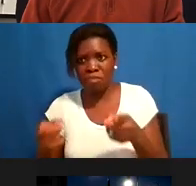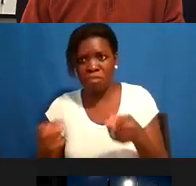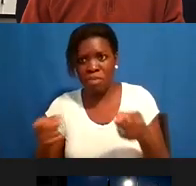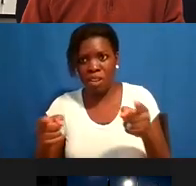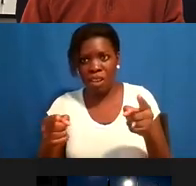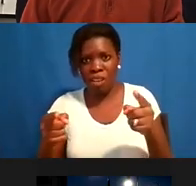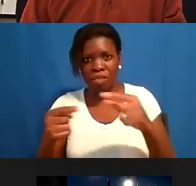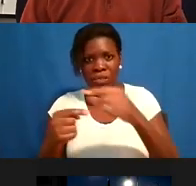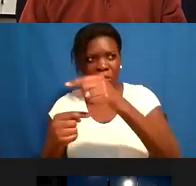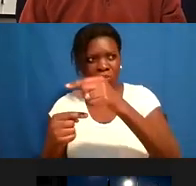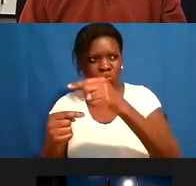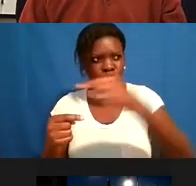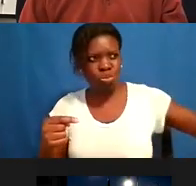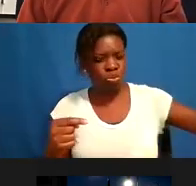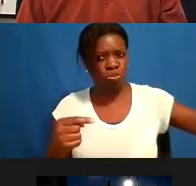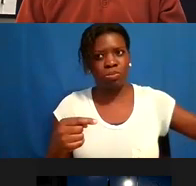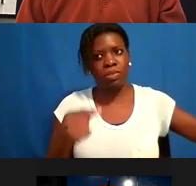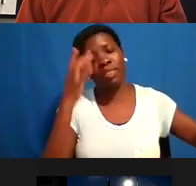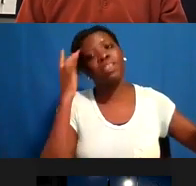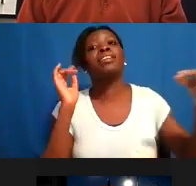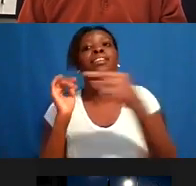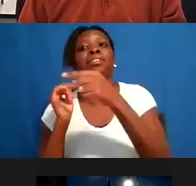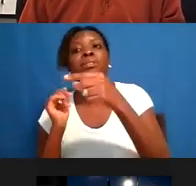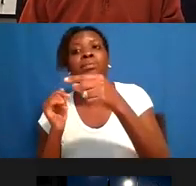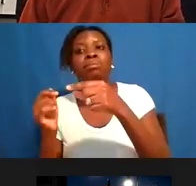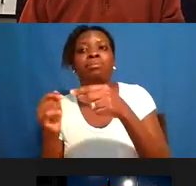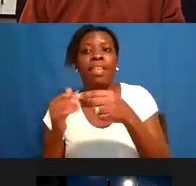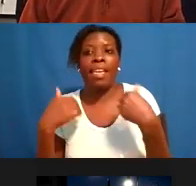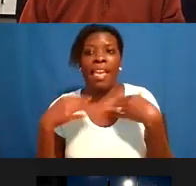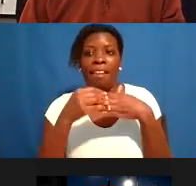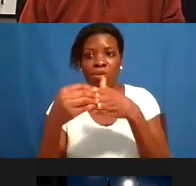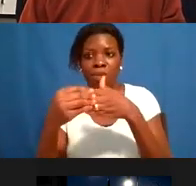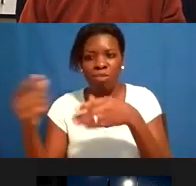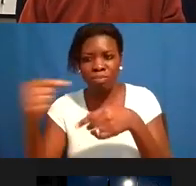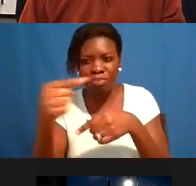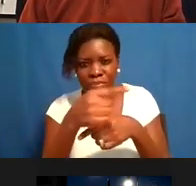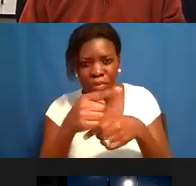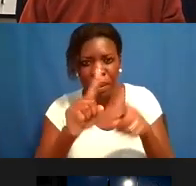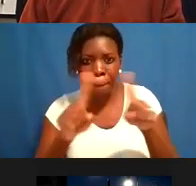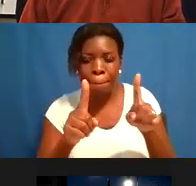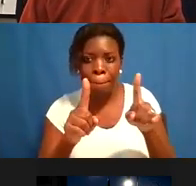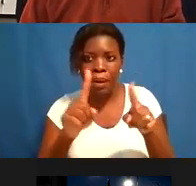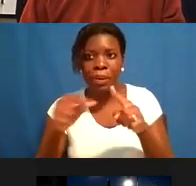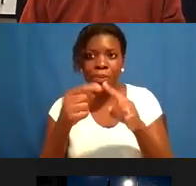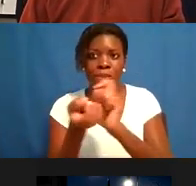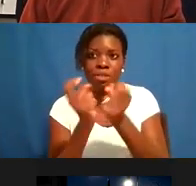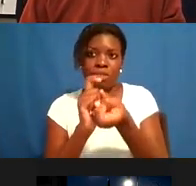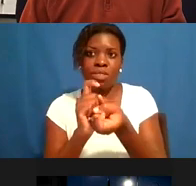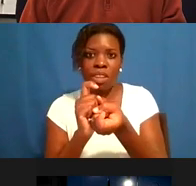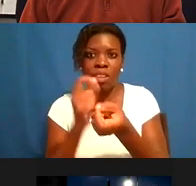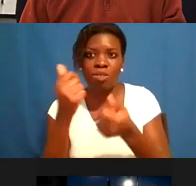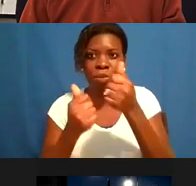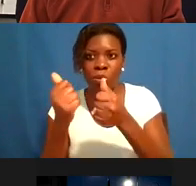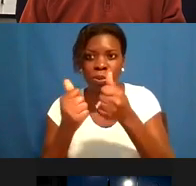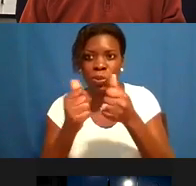shoot straight through the liquid. So that, right, and they have a direction. But then when the bacteria needs to change which